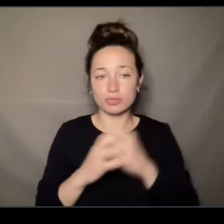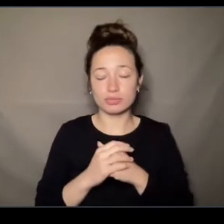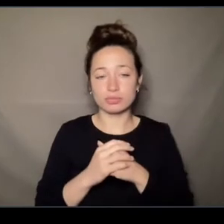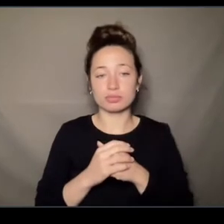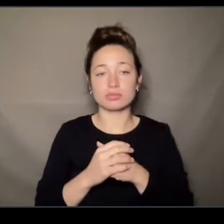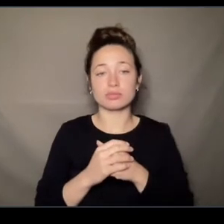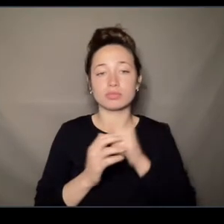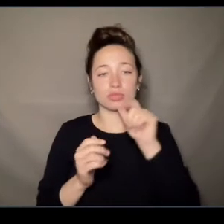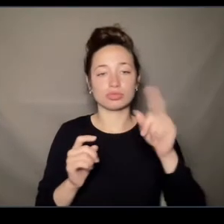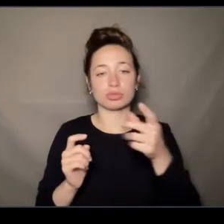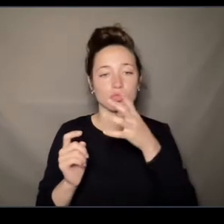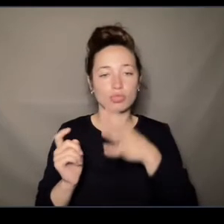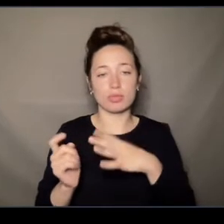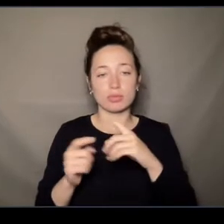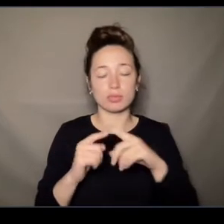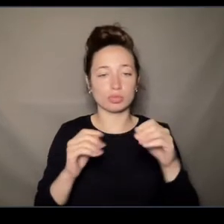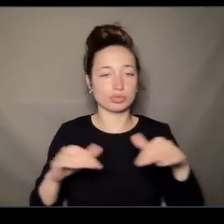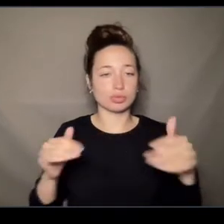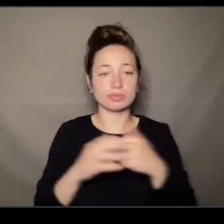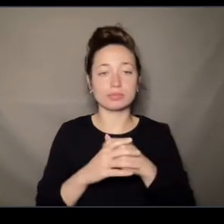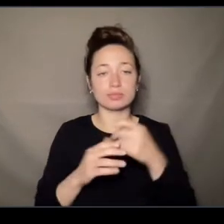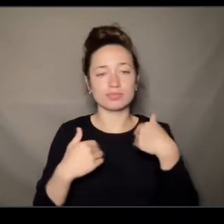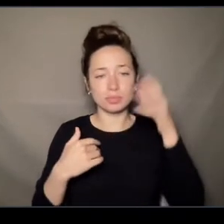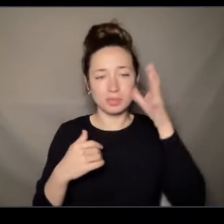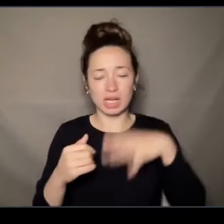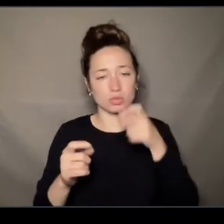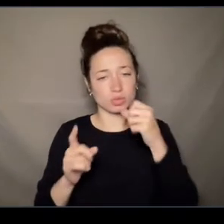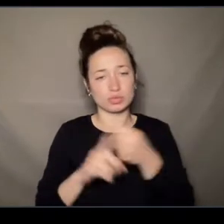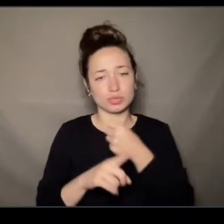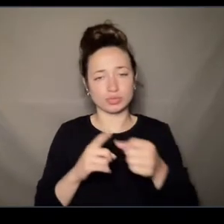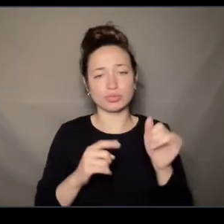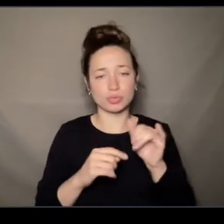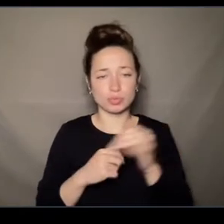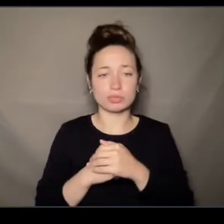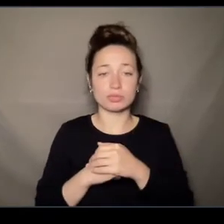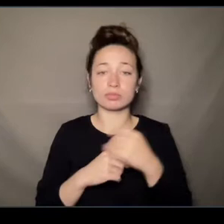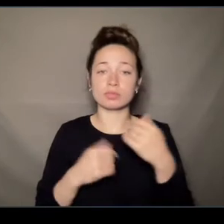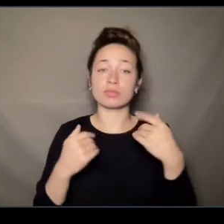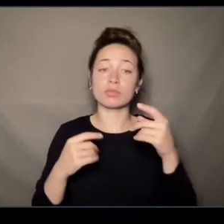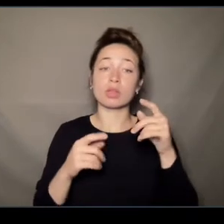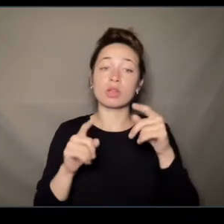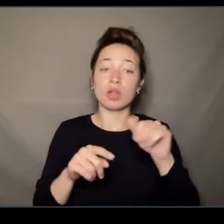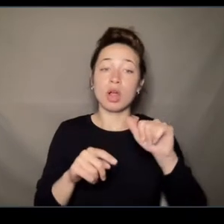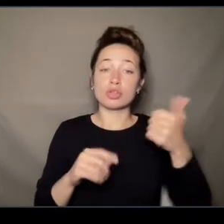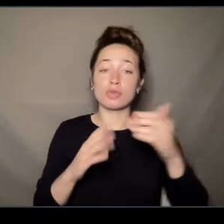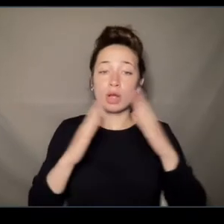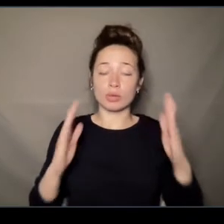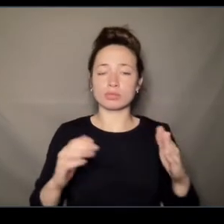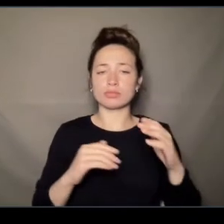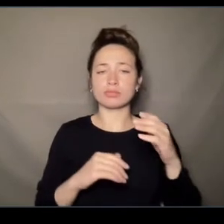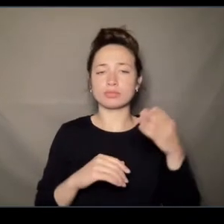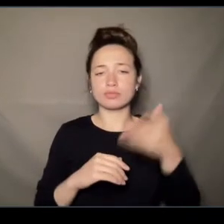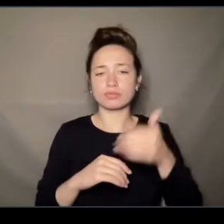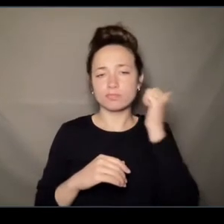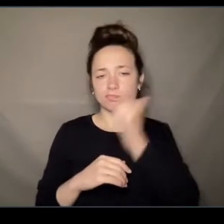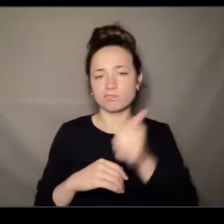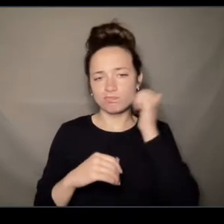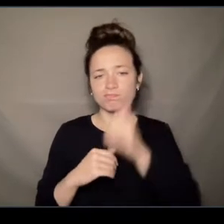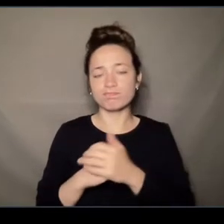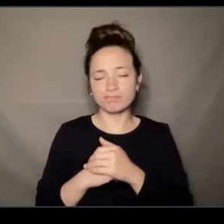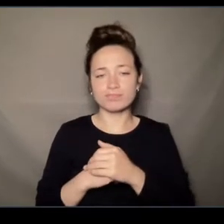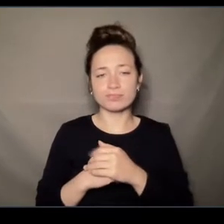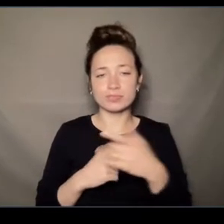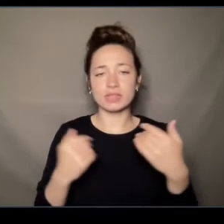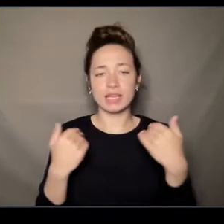just women and children. There are men who've been abused as well. And the Alternative House, they're there 24/7.